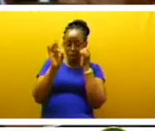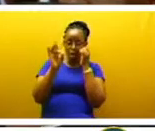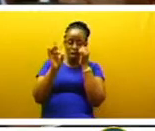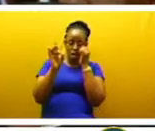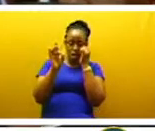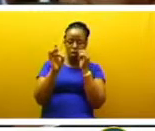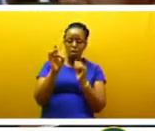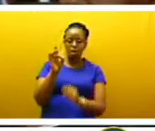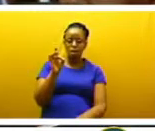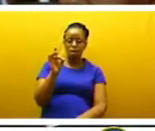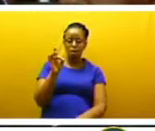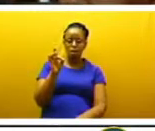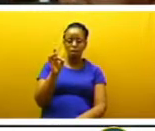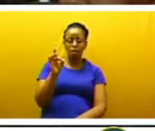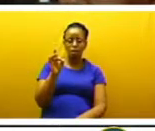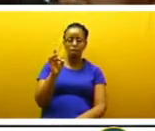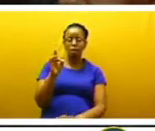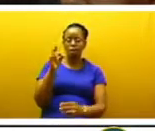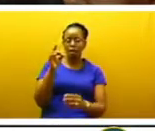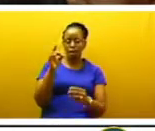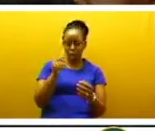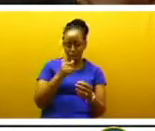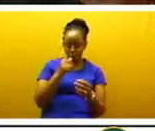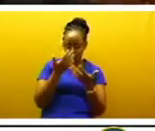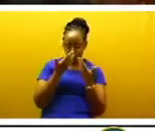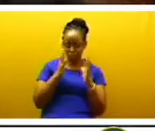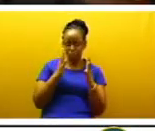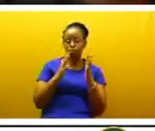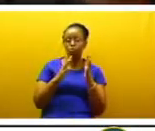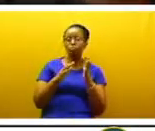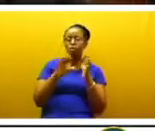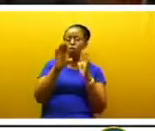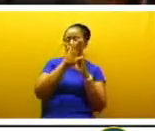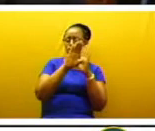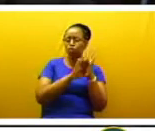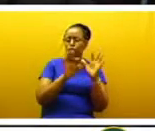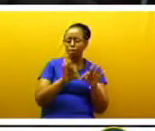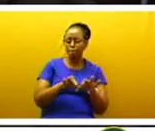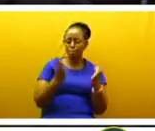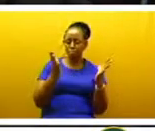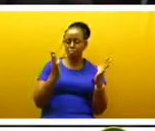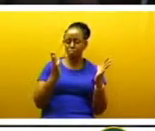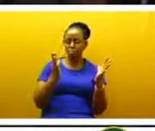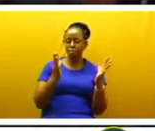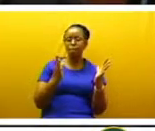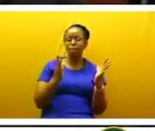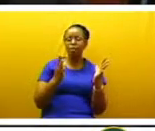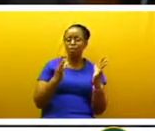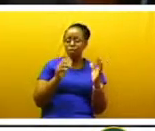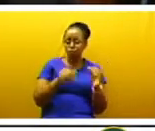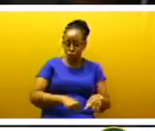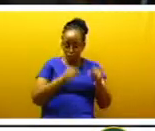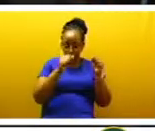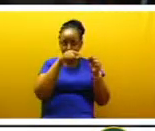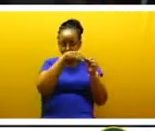there is violation of the Constitution by the chairperson,